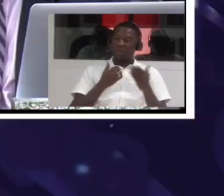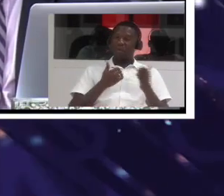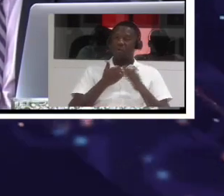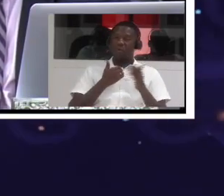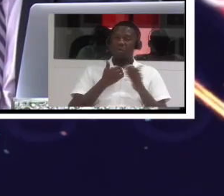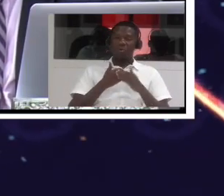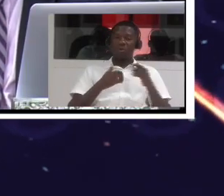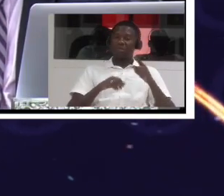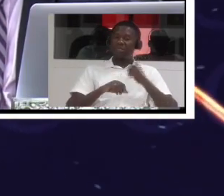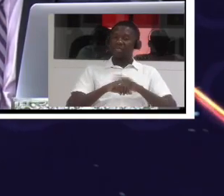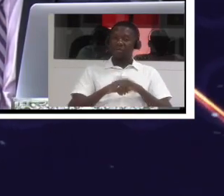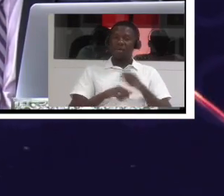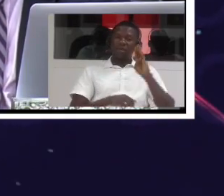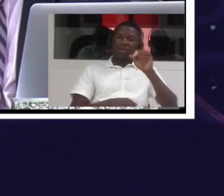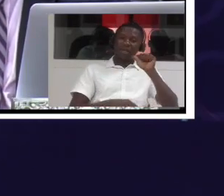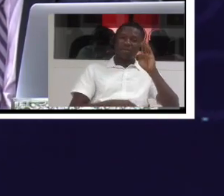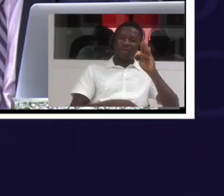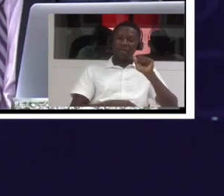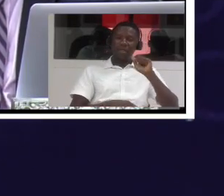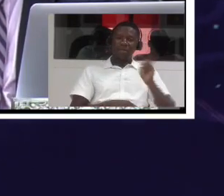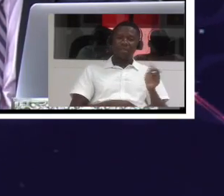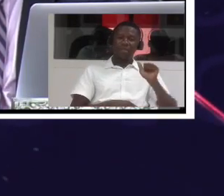And this time around,